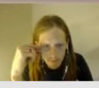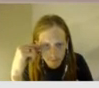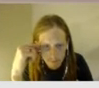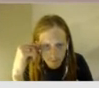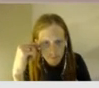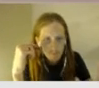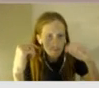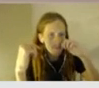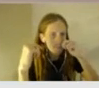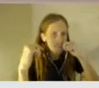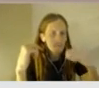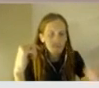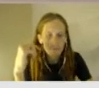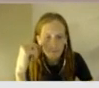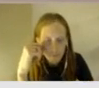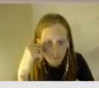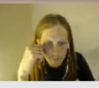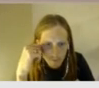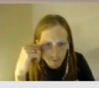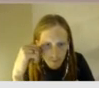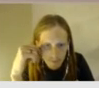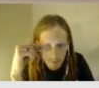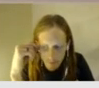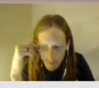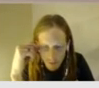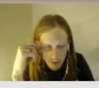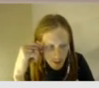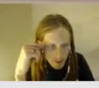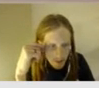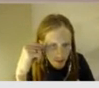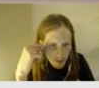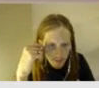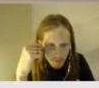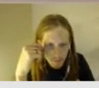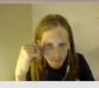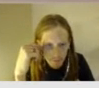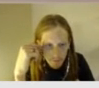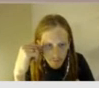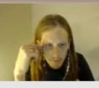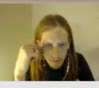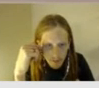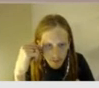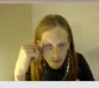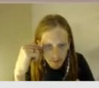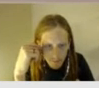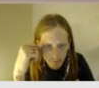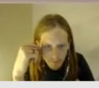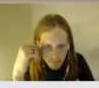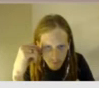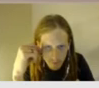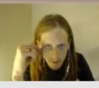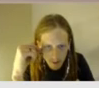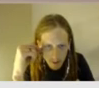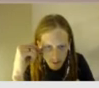Obviously, I felt like a terrible human being for even trying to do it. But looking back at the image now, it's one of my better images, I think, from this